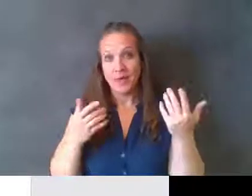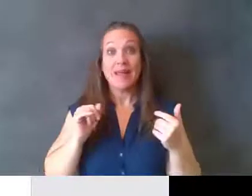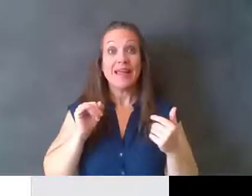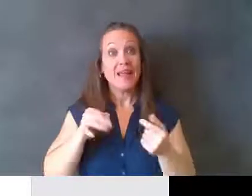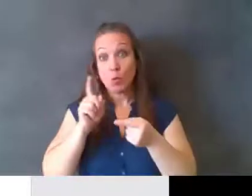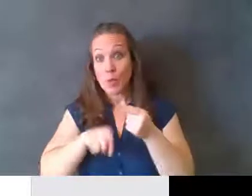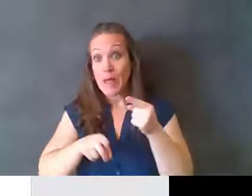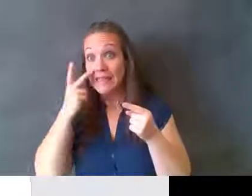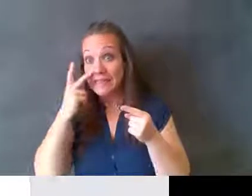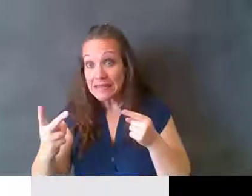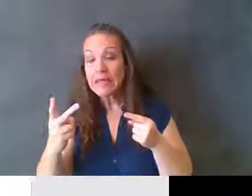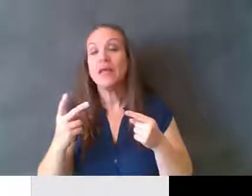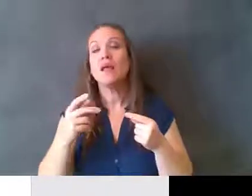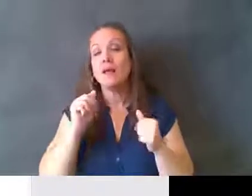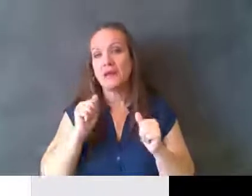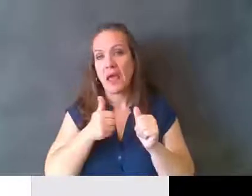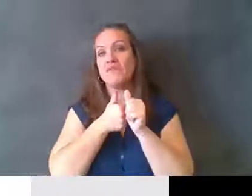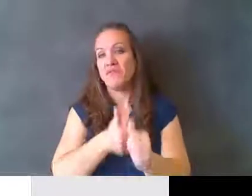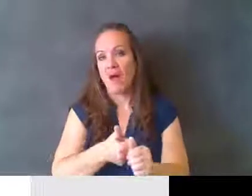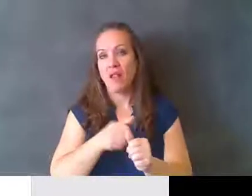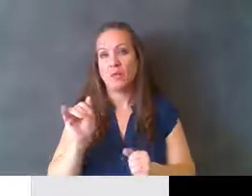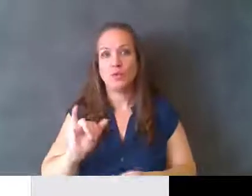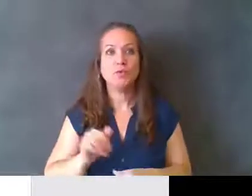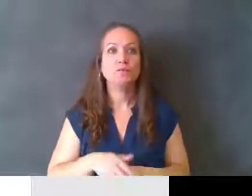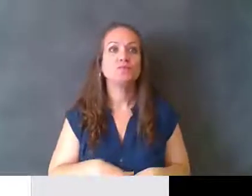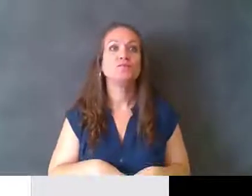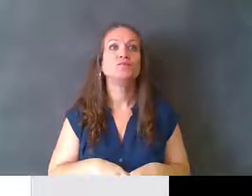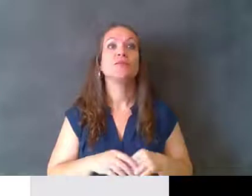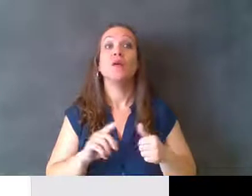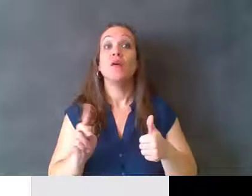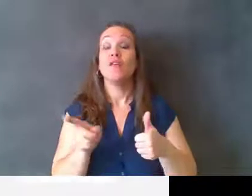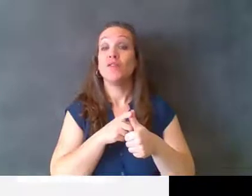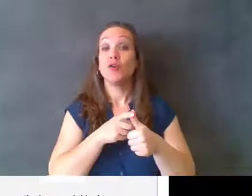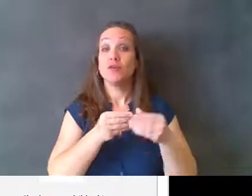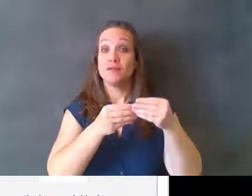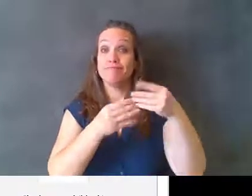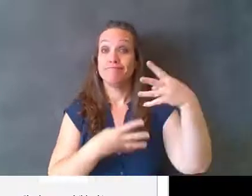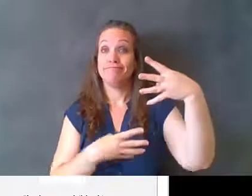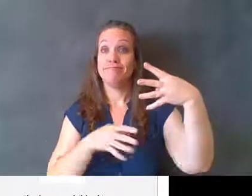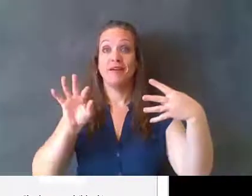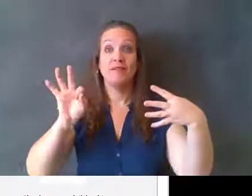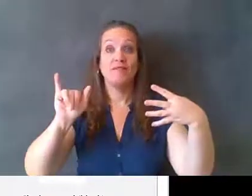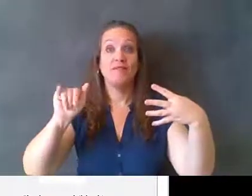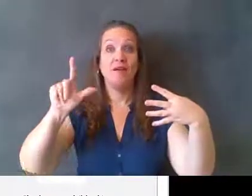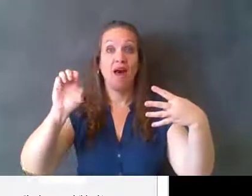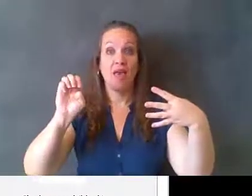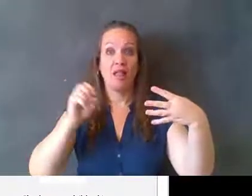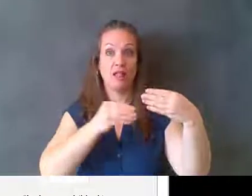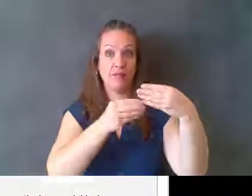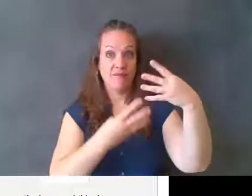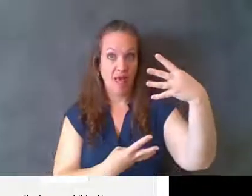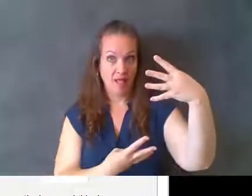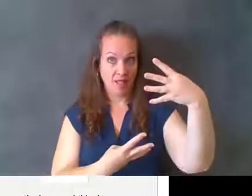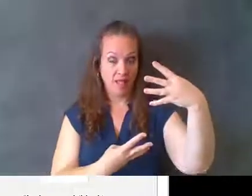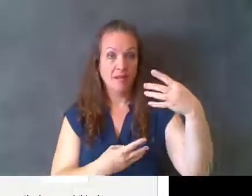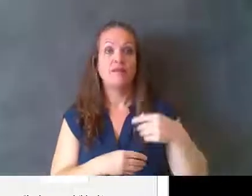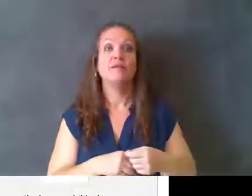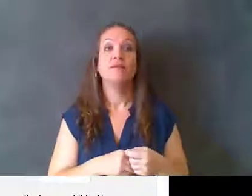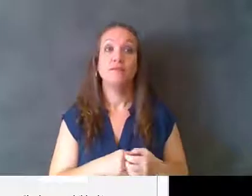can also follow along. So I'm clicking File from my ribbon, and I want to look for a